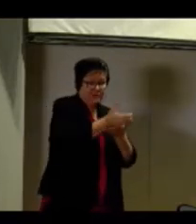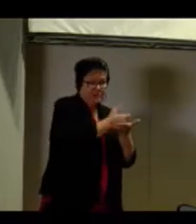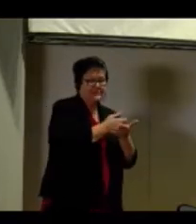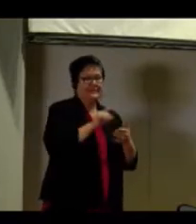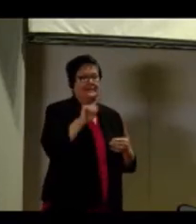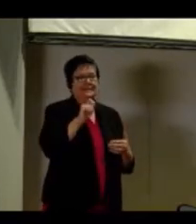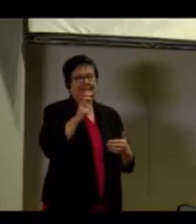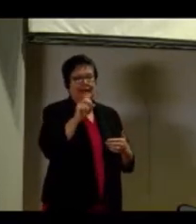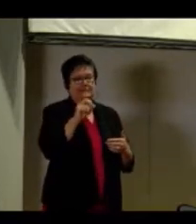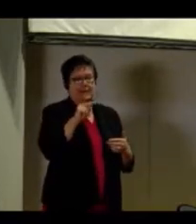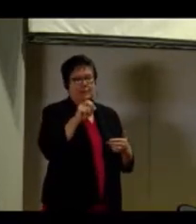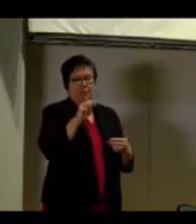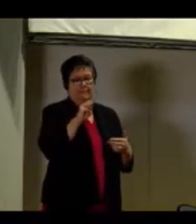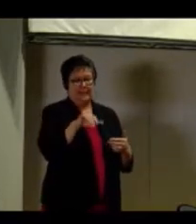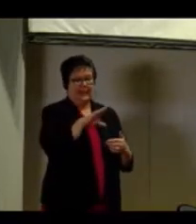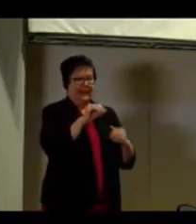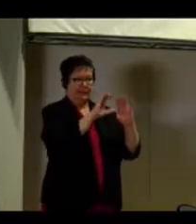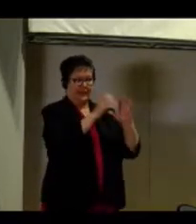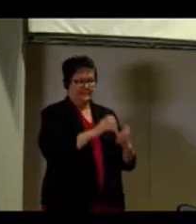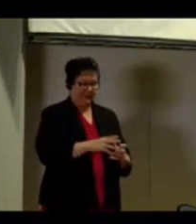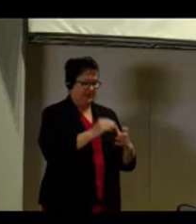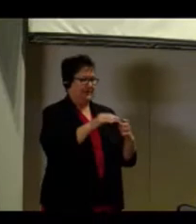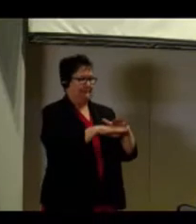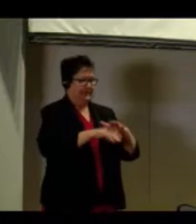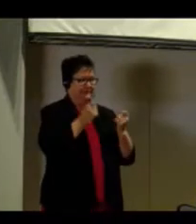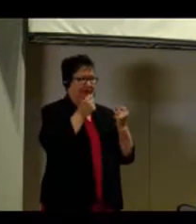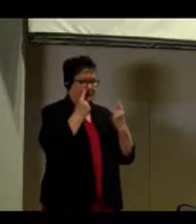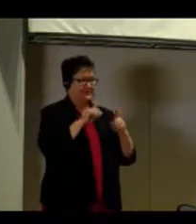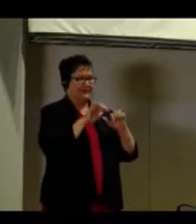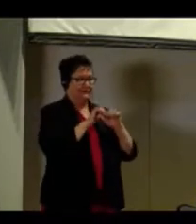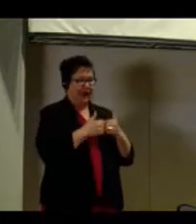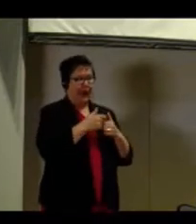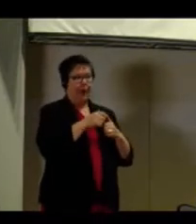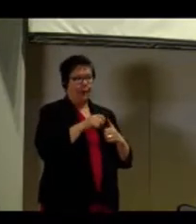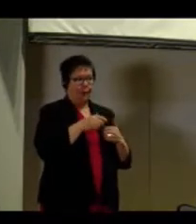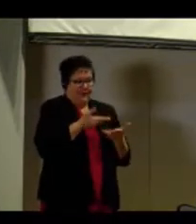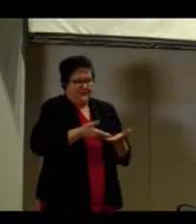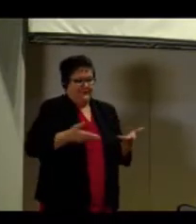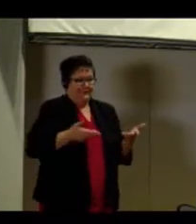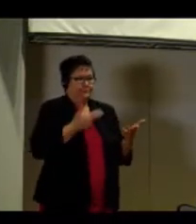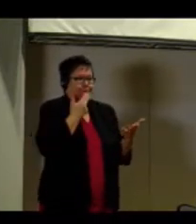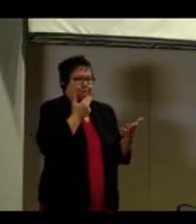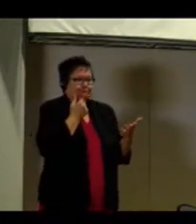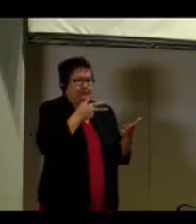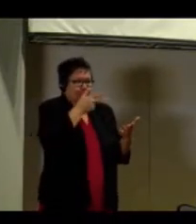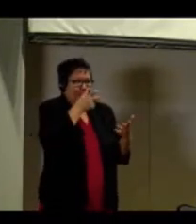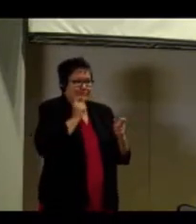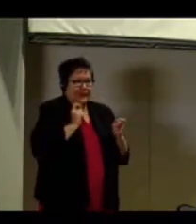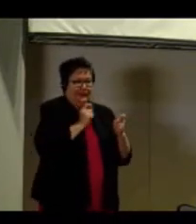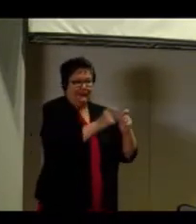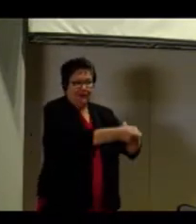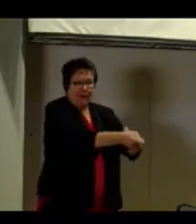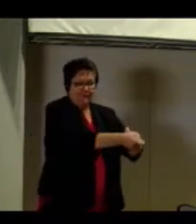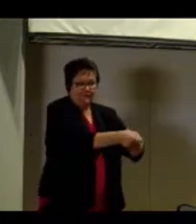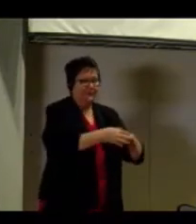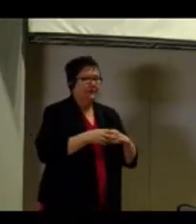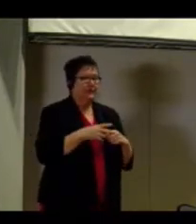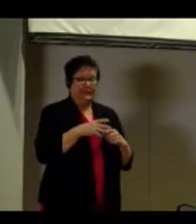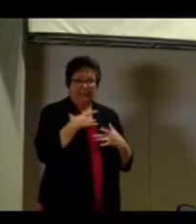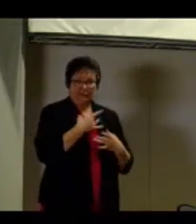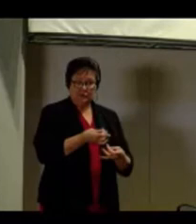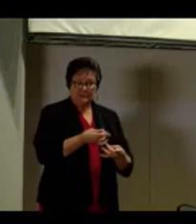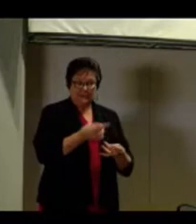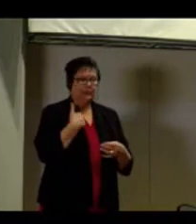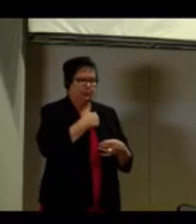taxonomy and classification and a basic understanding of the evolution of critters. That's interesting because we pretty much know the questions